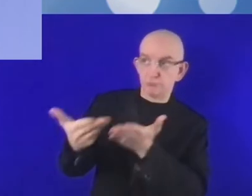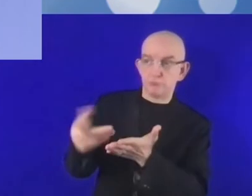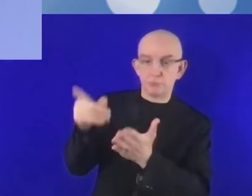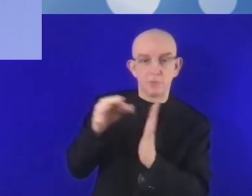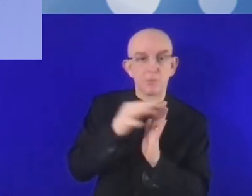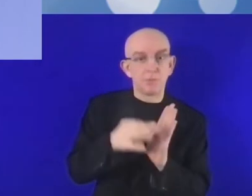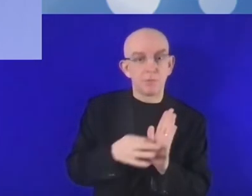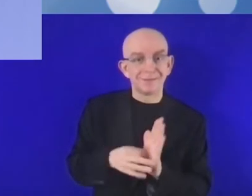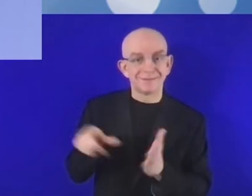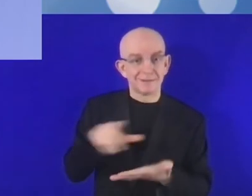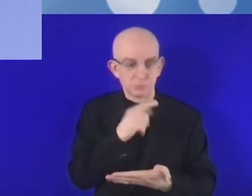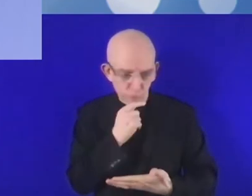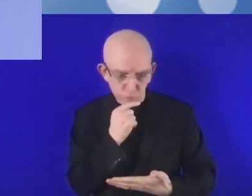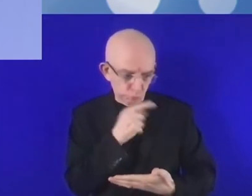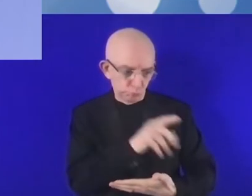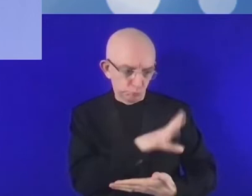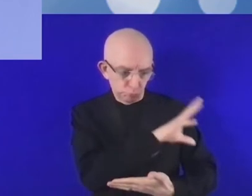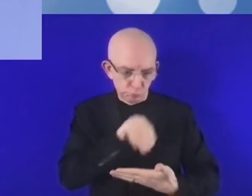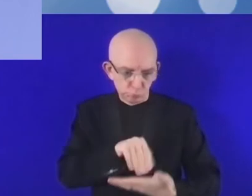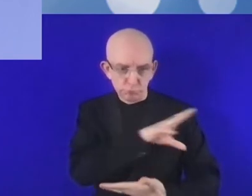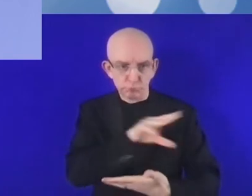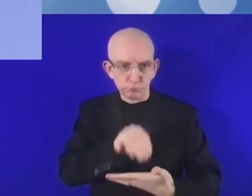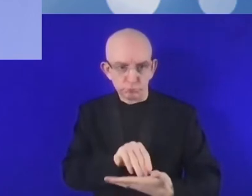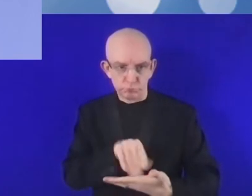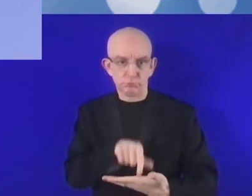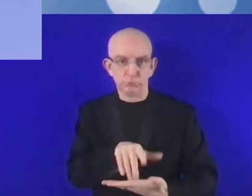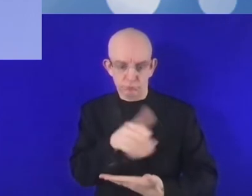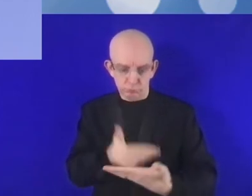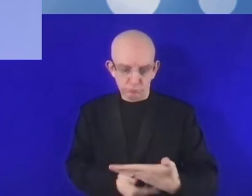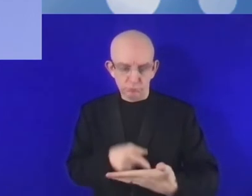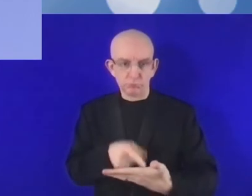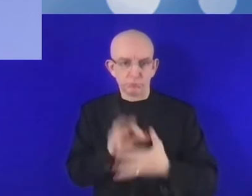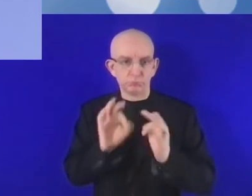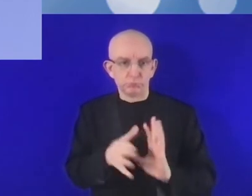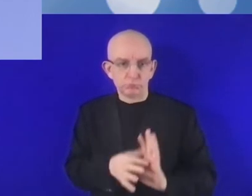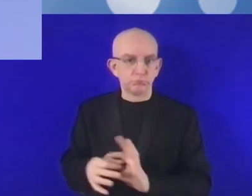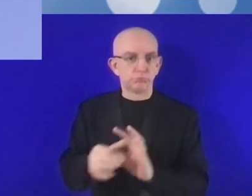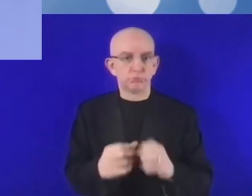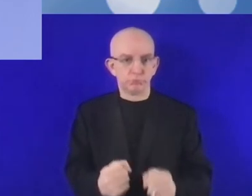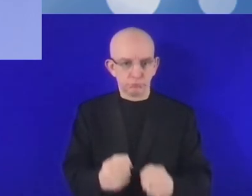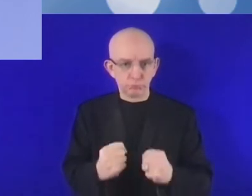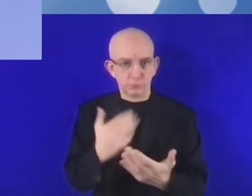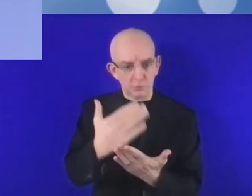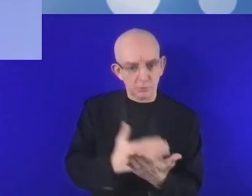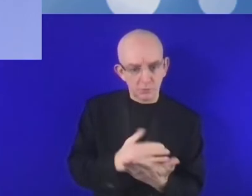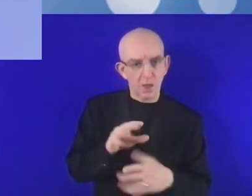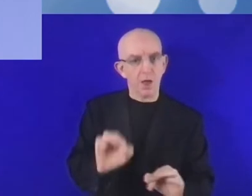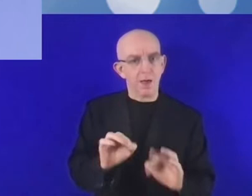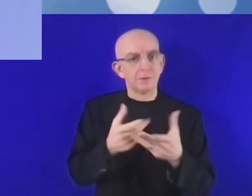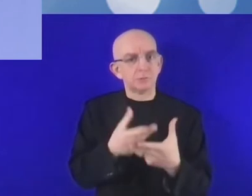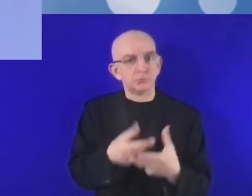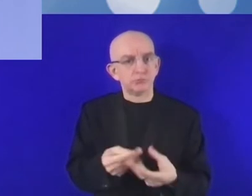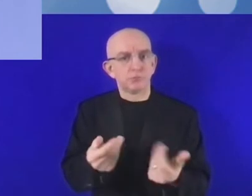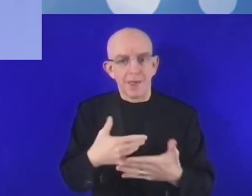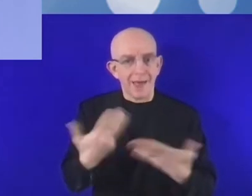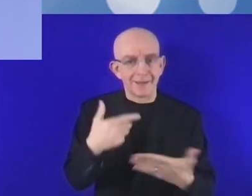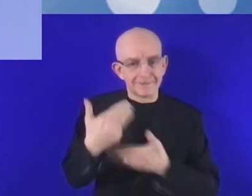regulatory solutions for investment in doing businesses and reversing pre-agreements telecom sector